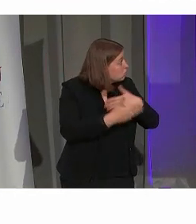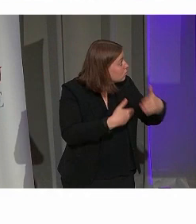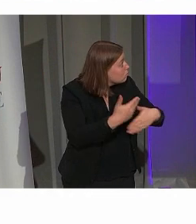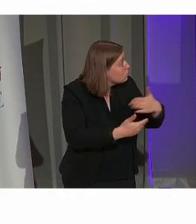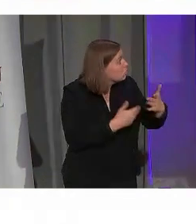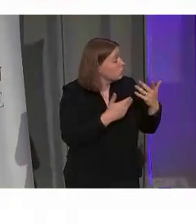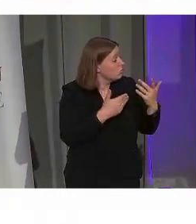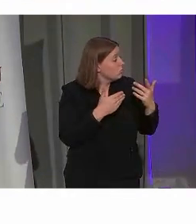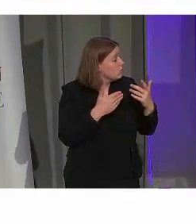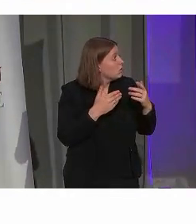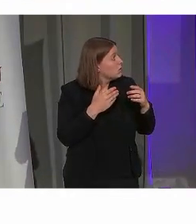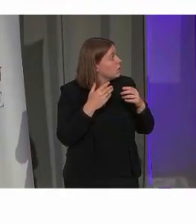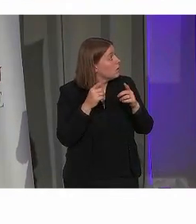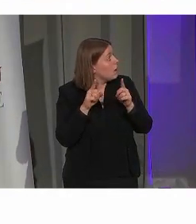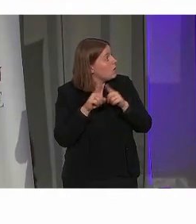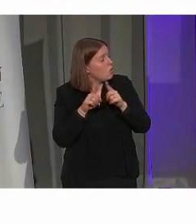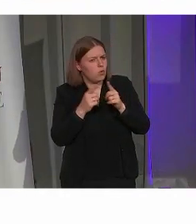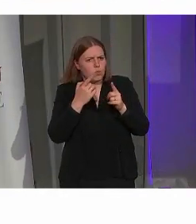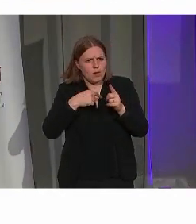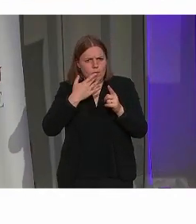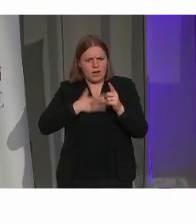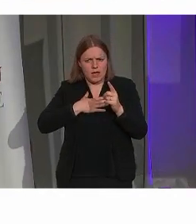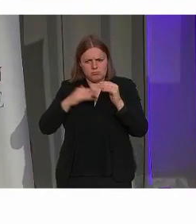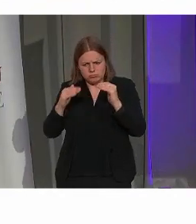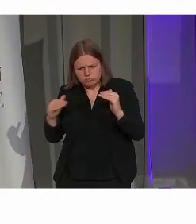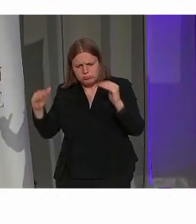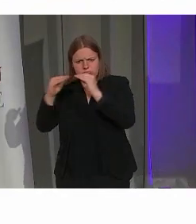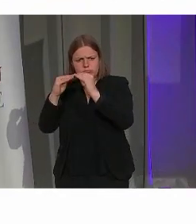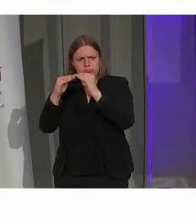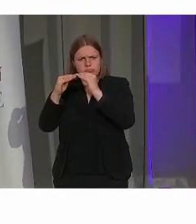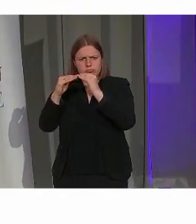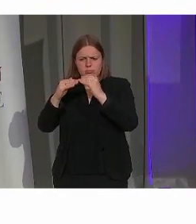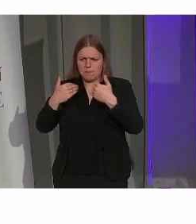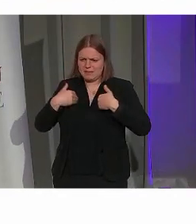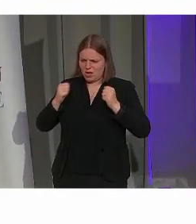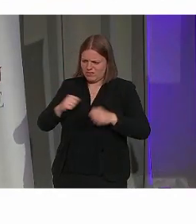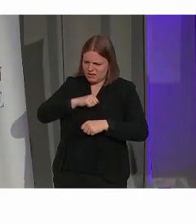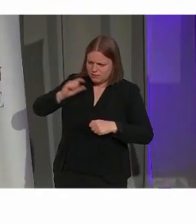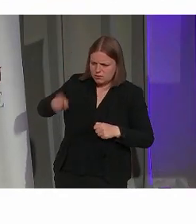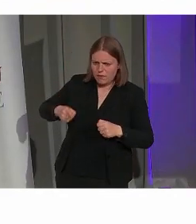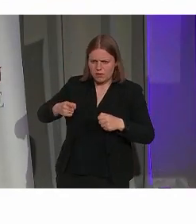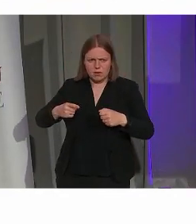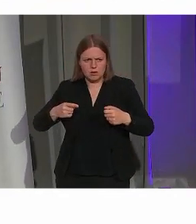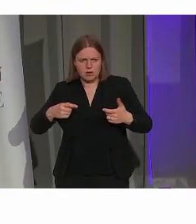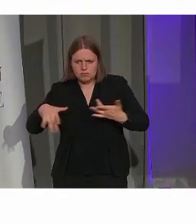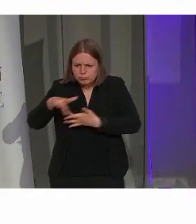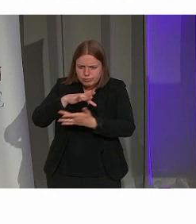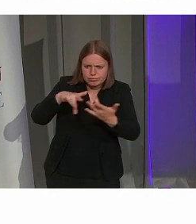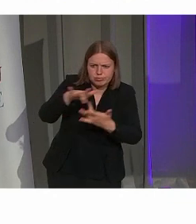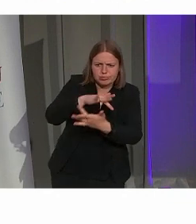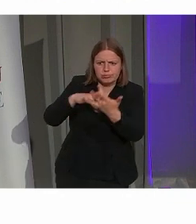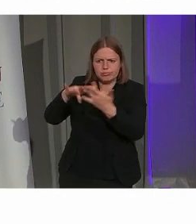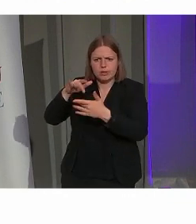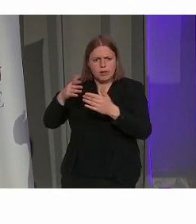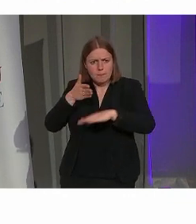universal accessibility, equity, and integrated independent access, use, and egress.